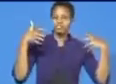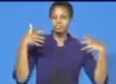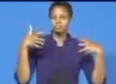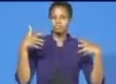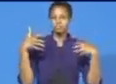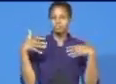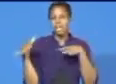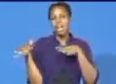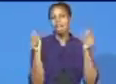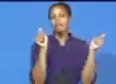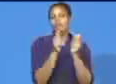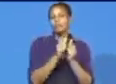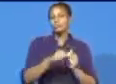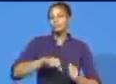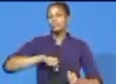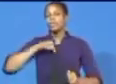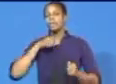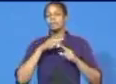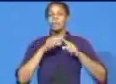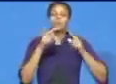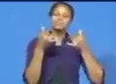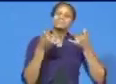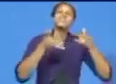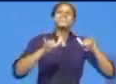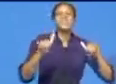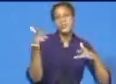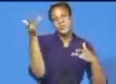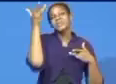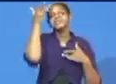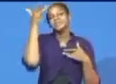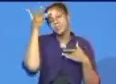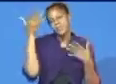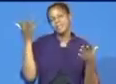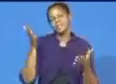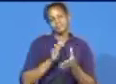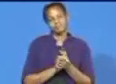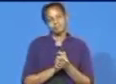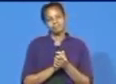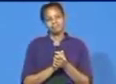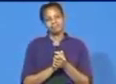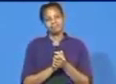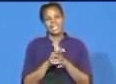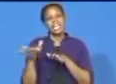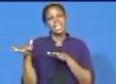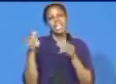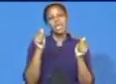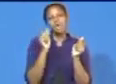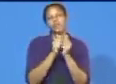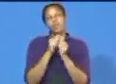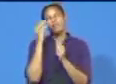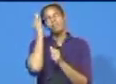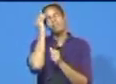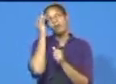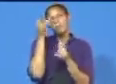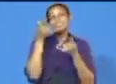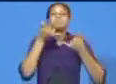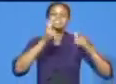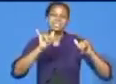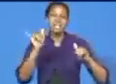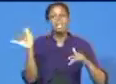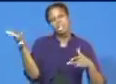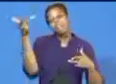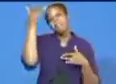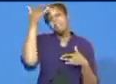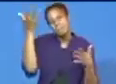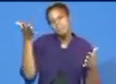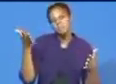his pride, but he was still a leper with his pride. He left with his thoughts, but he was still a